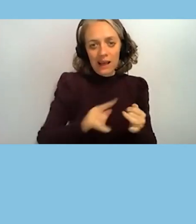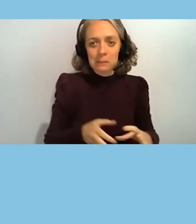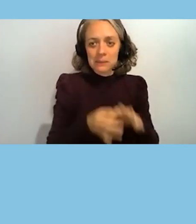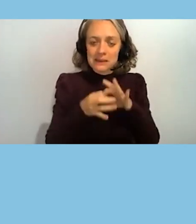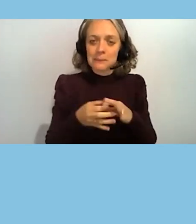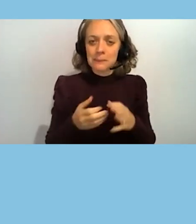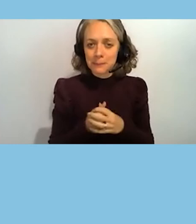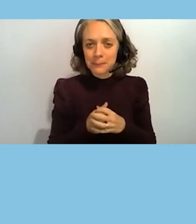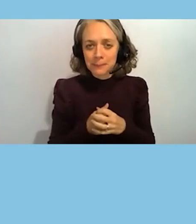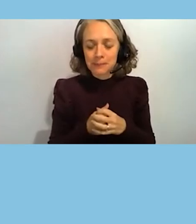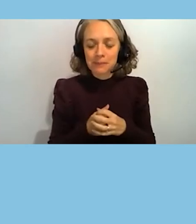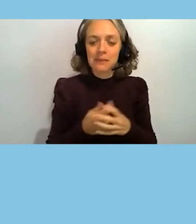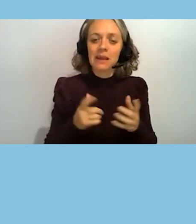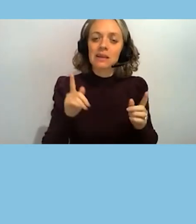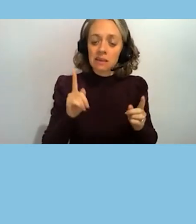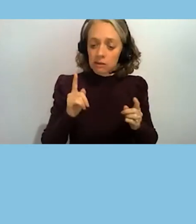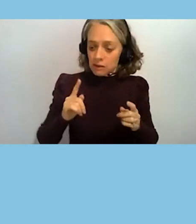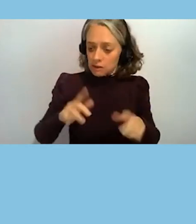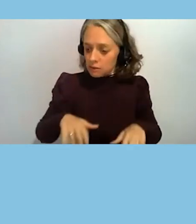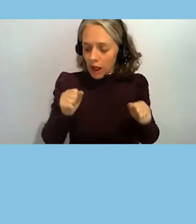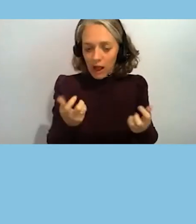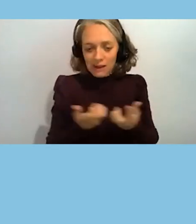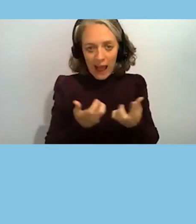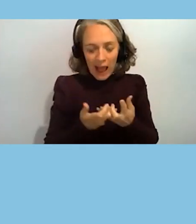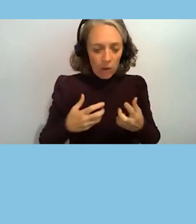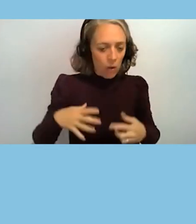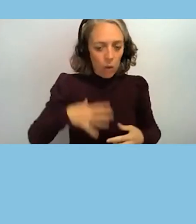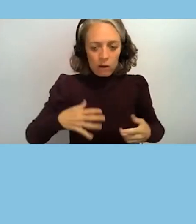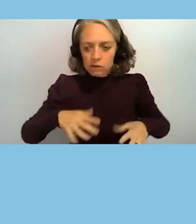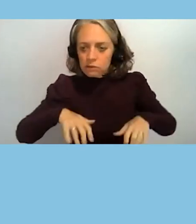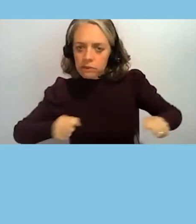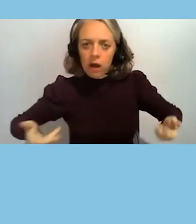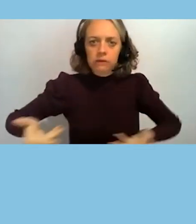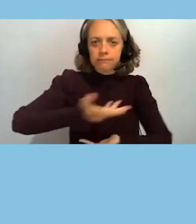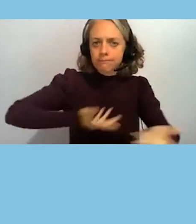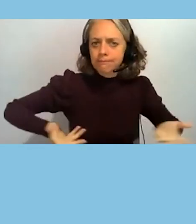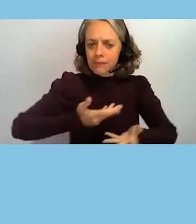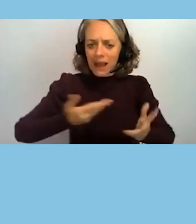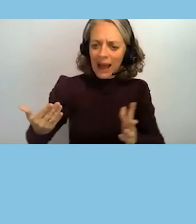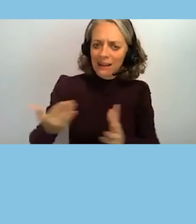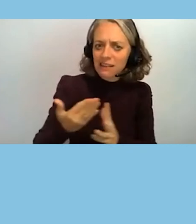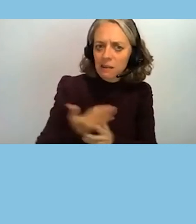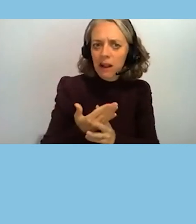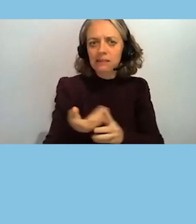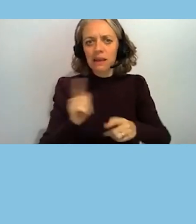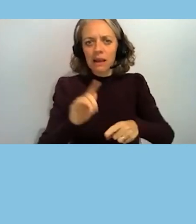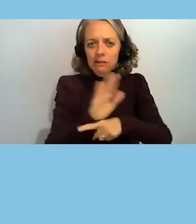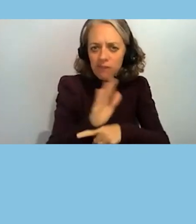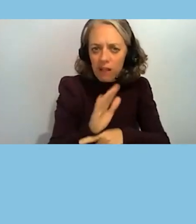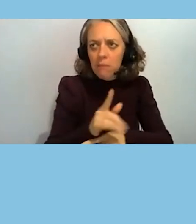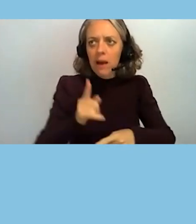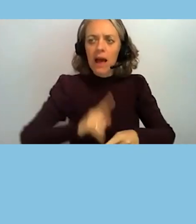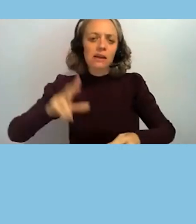Caption Conscious Ecology arose from a will to open a set of conversations about accessibility in moving image and voice-driven